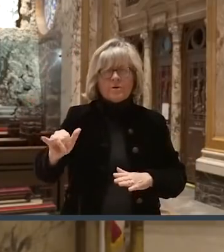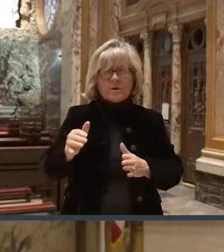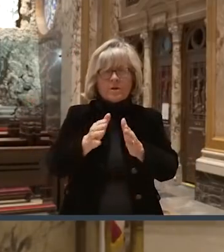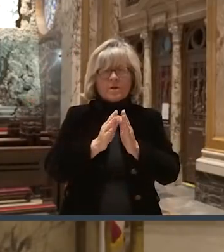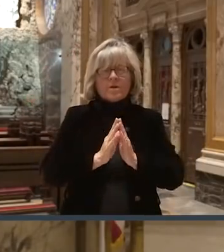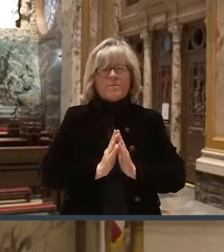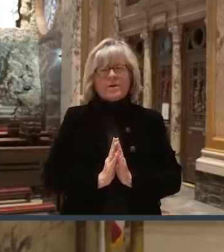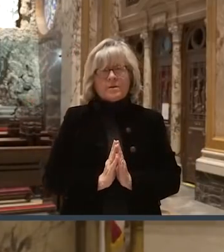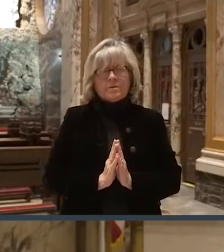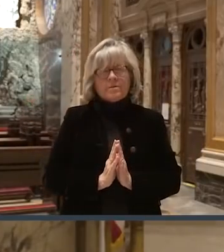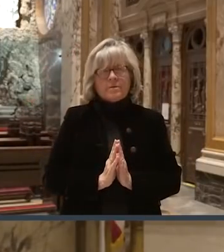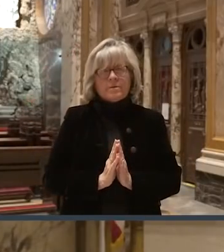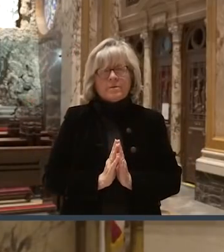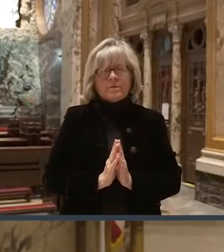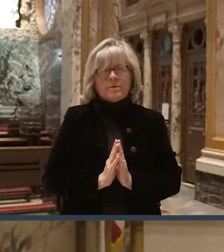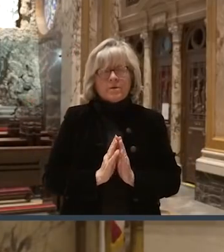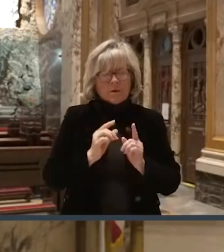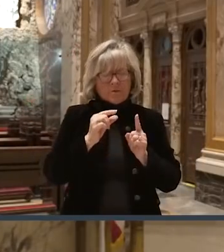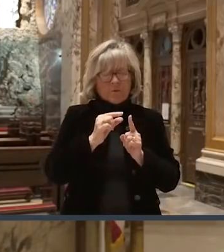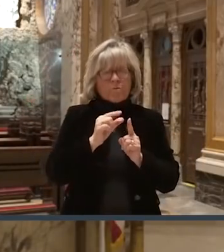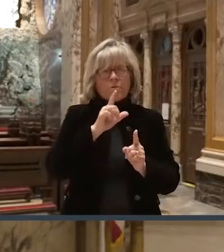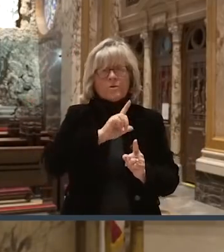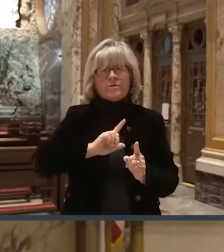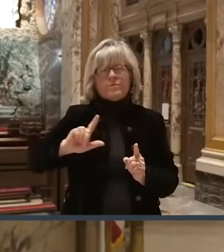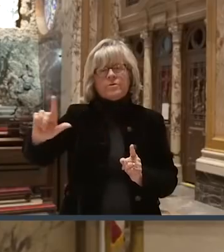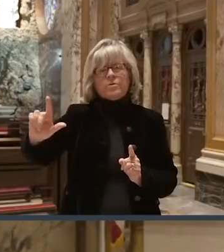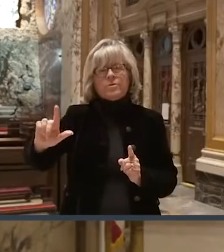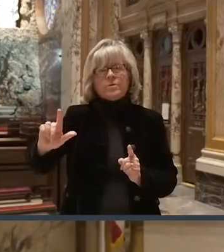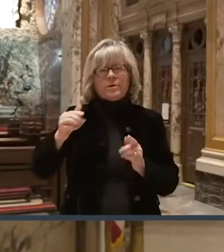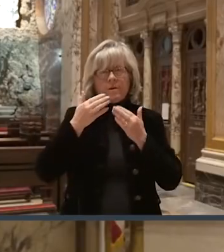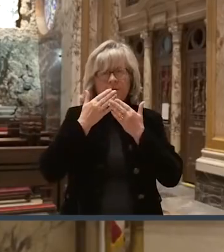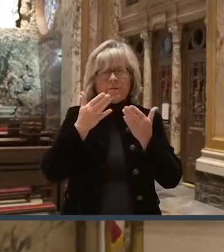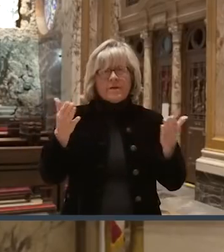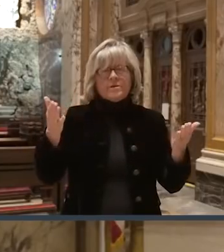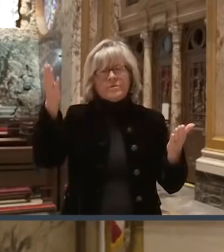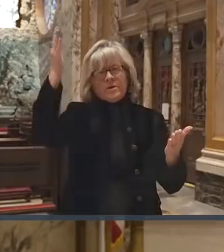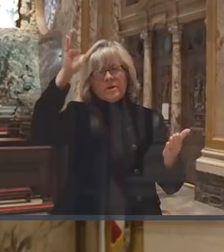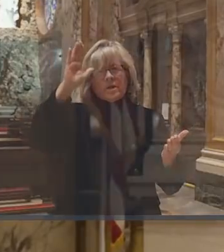Amen. The word of the Lord.